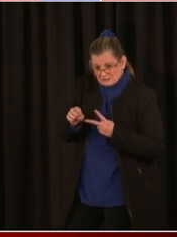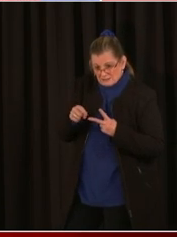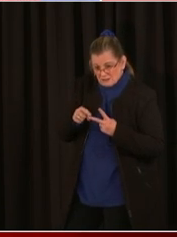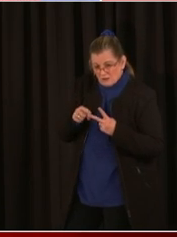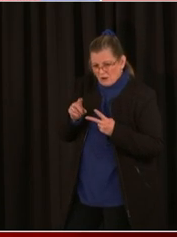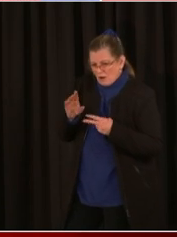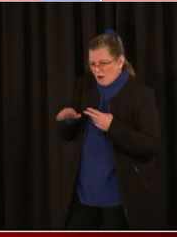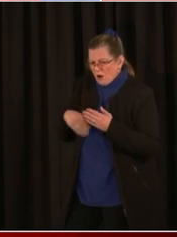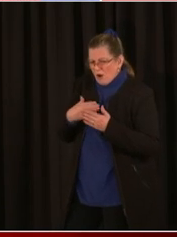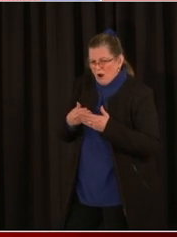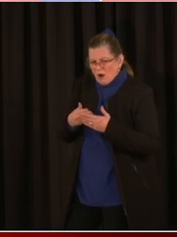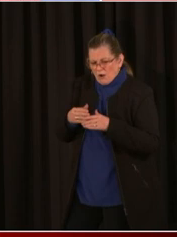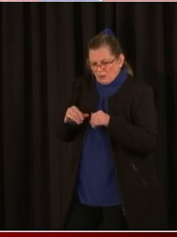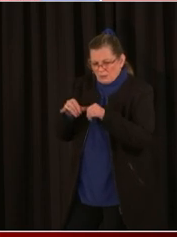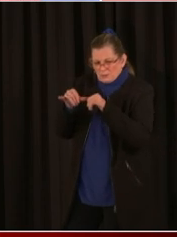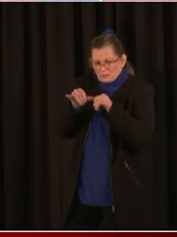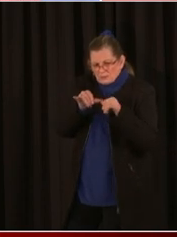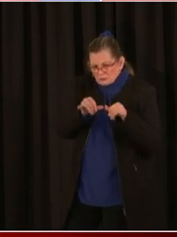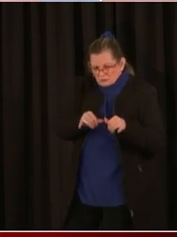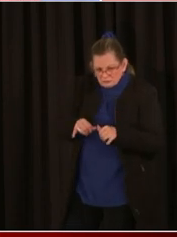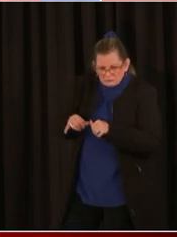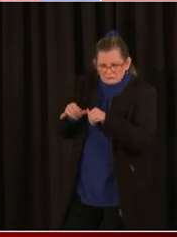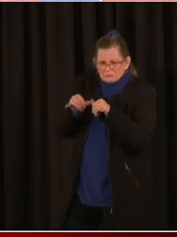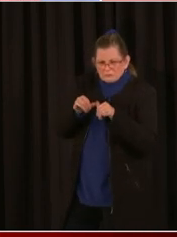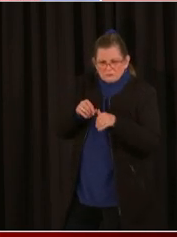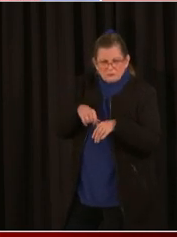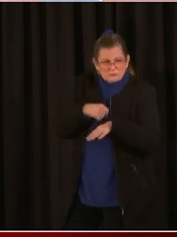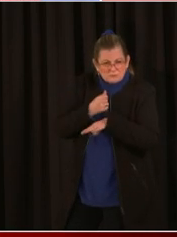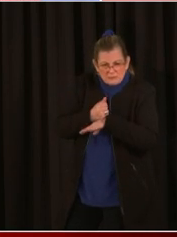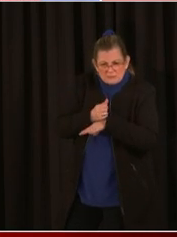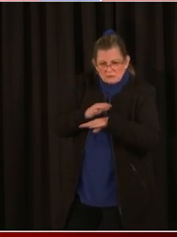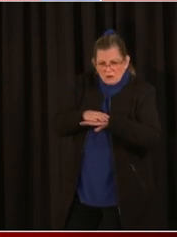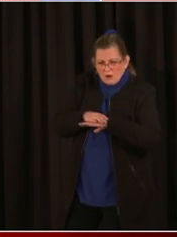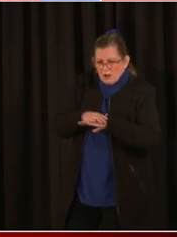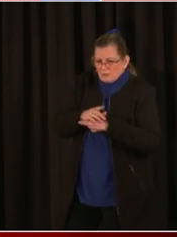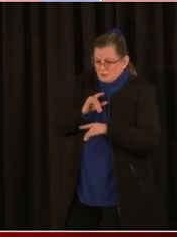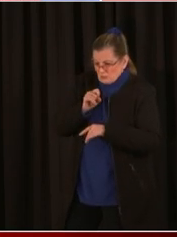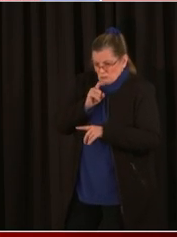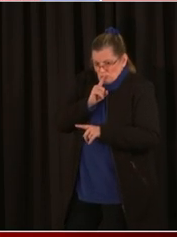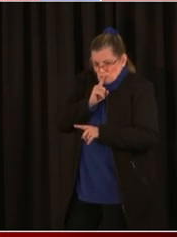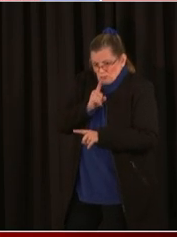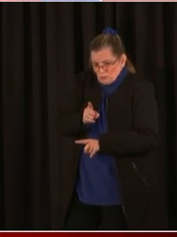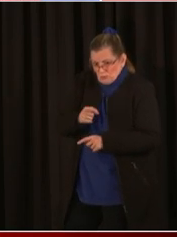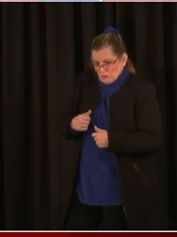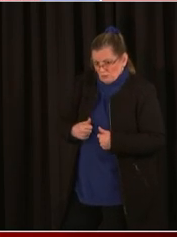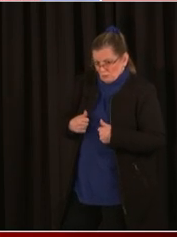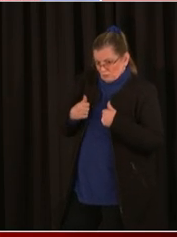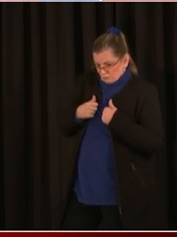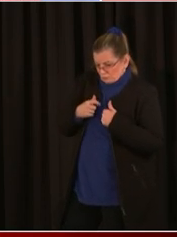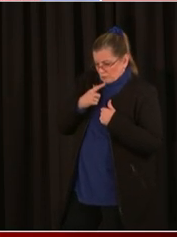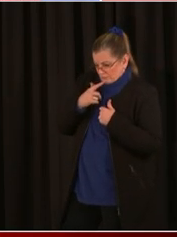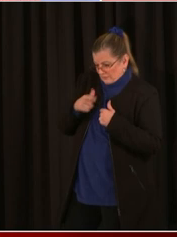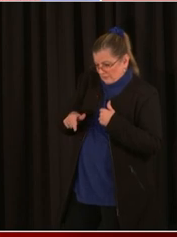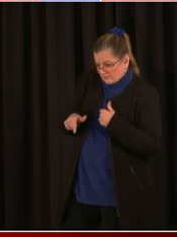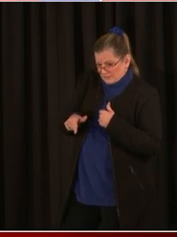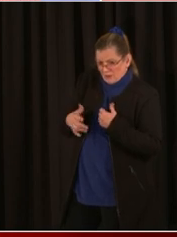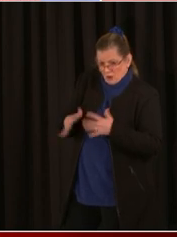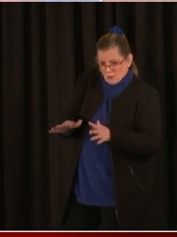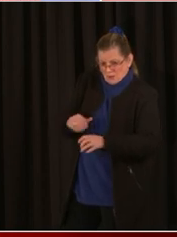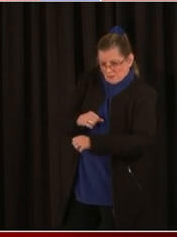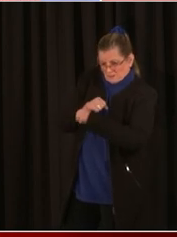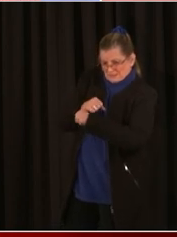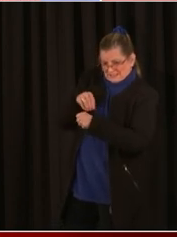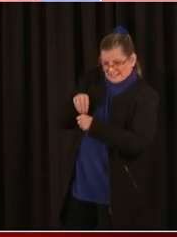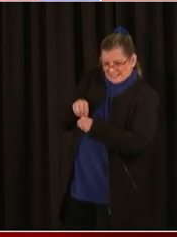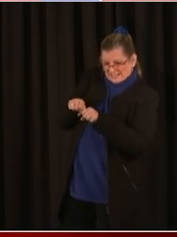of the metrics, if you will, that we've put in place to make sure that our residents are protected in the